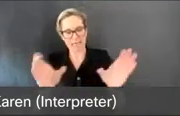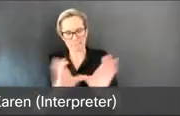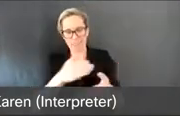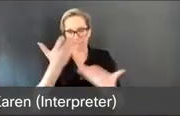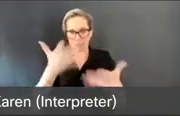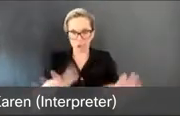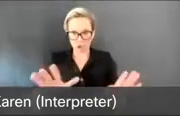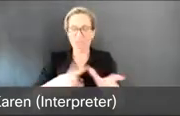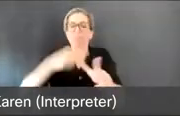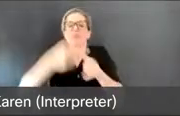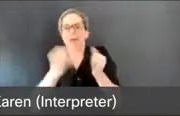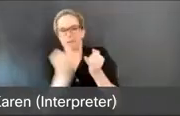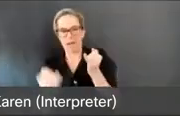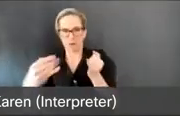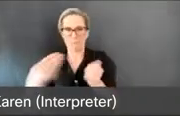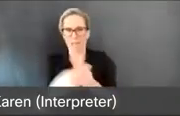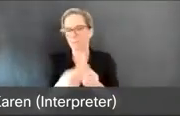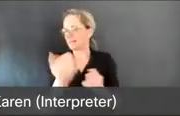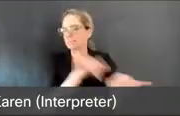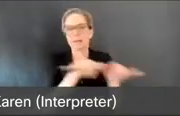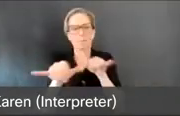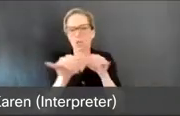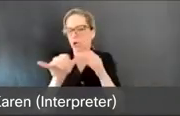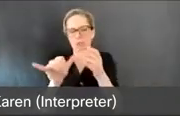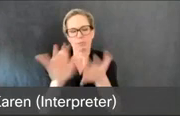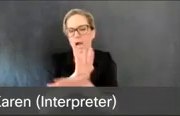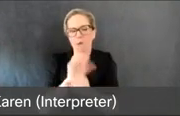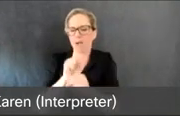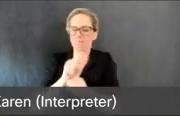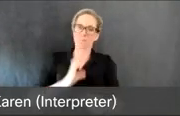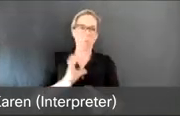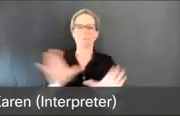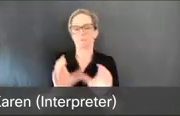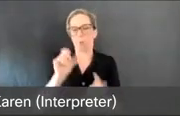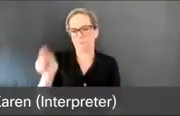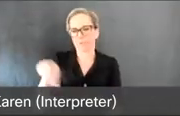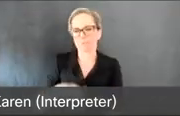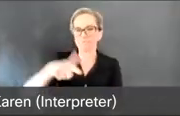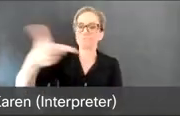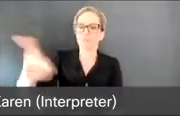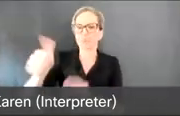any kind of similar type of document. It doesn't necessarily have to be a formal certificate.